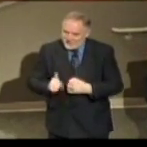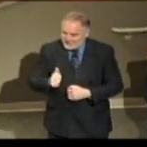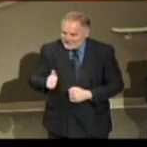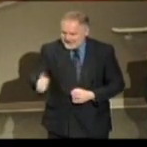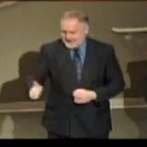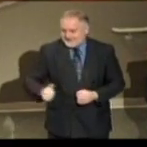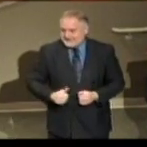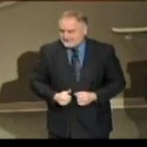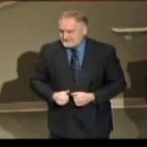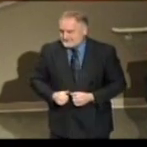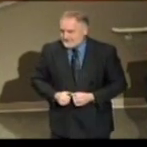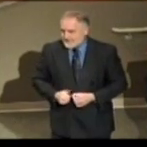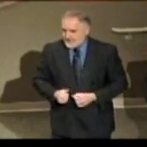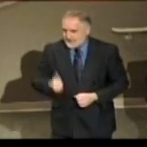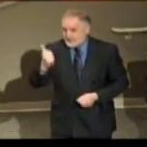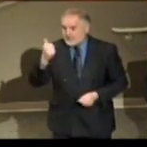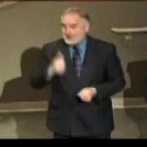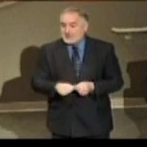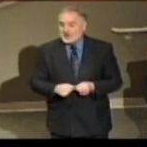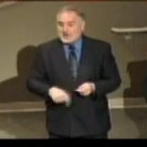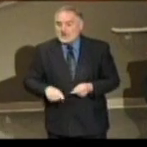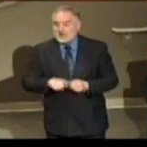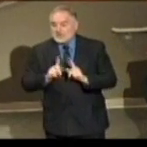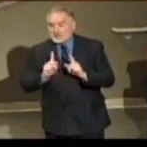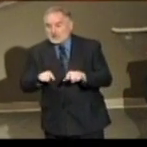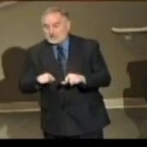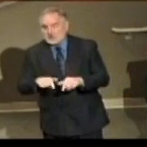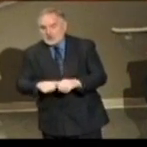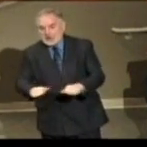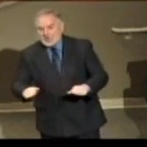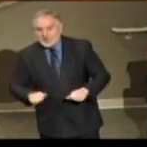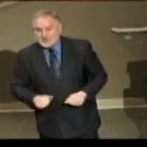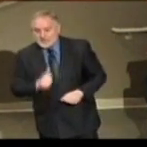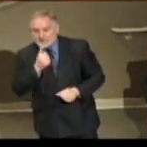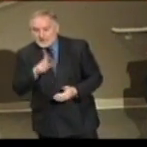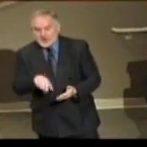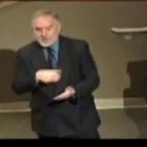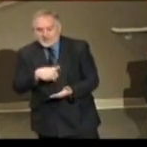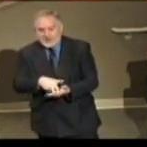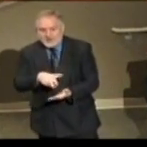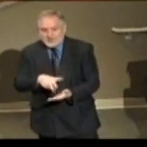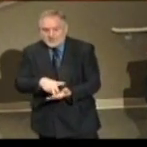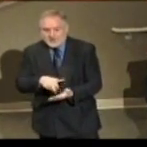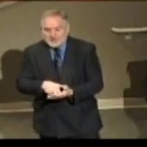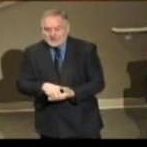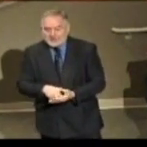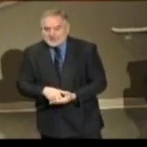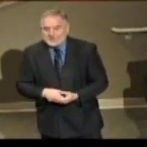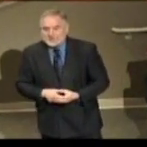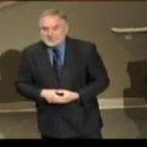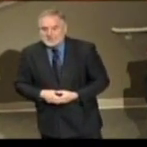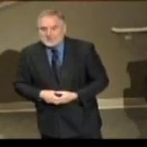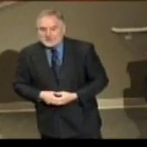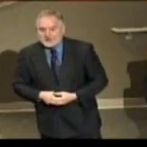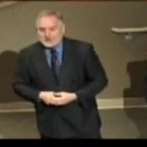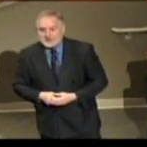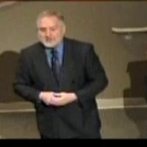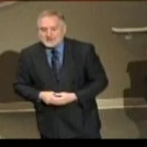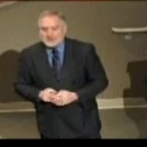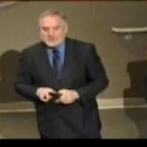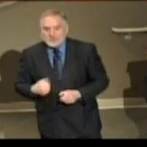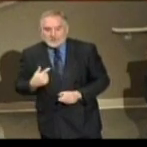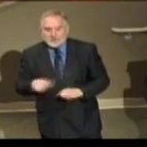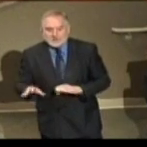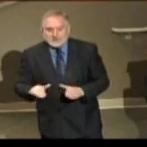themselves. And remember, when you go to the altar, you're not bowing your knees and your backs and your neck. Oh, we